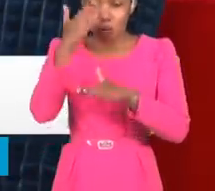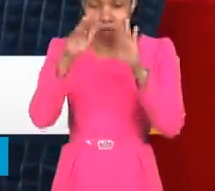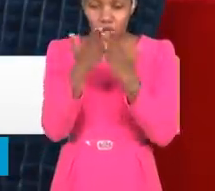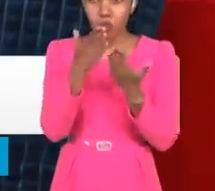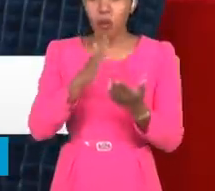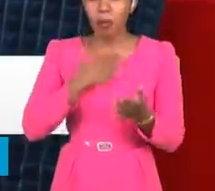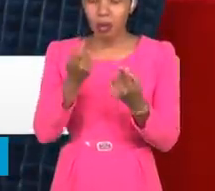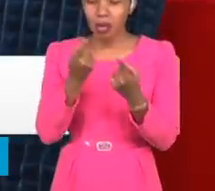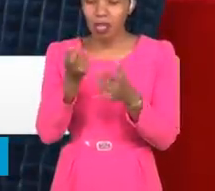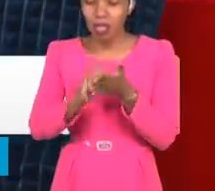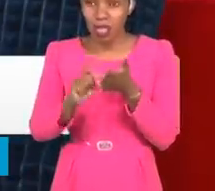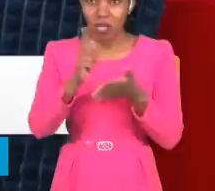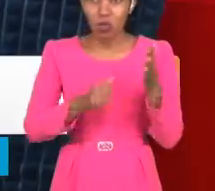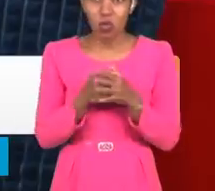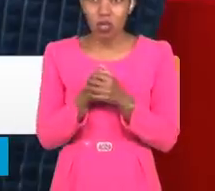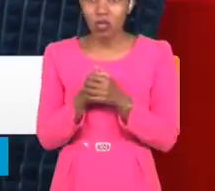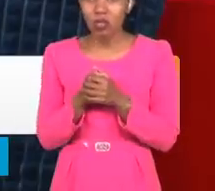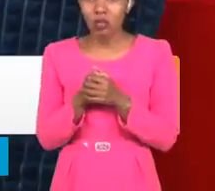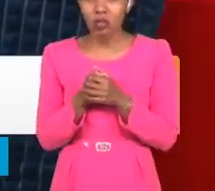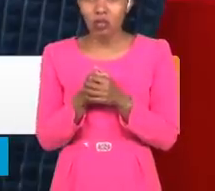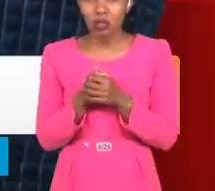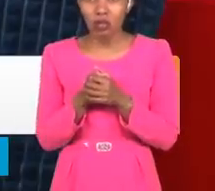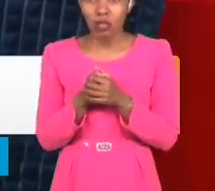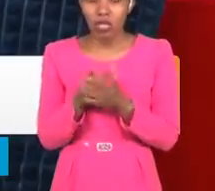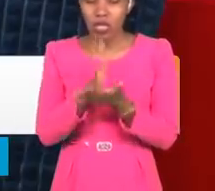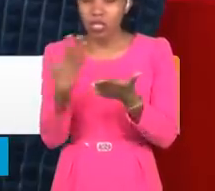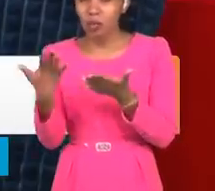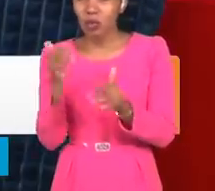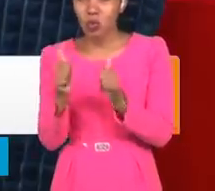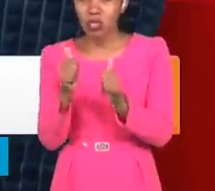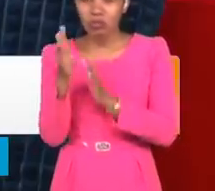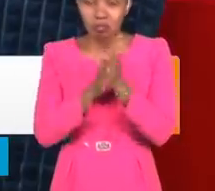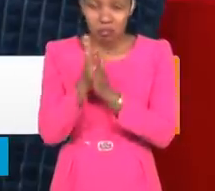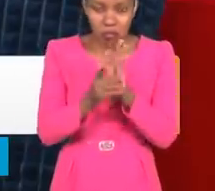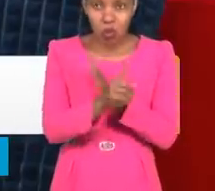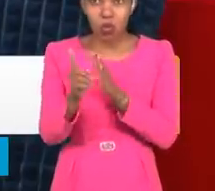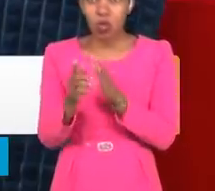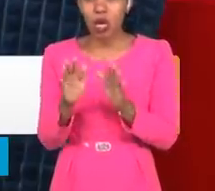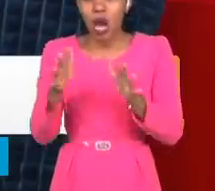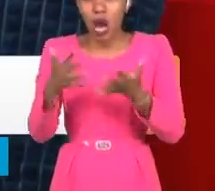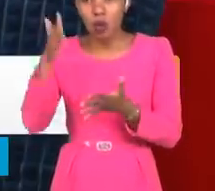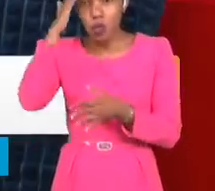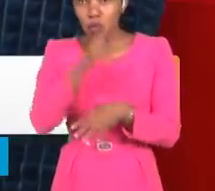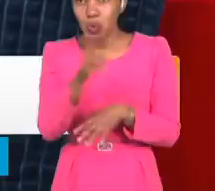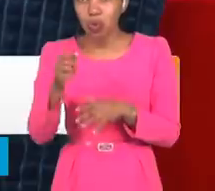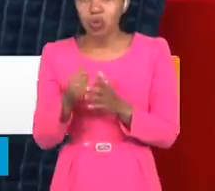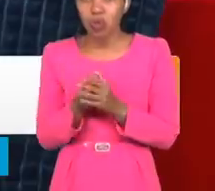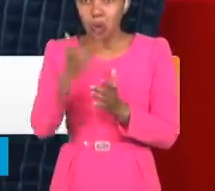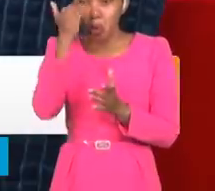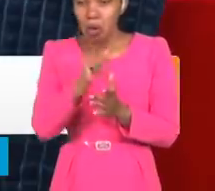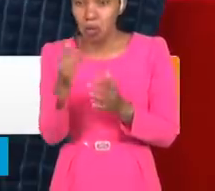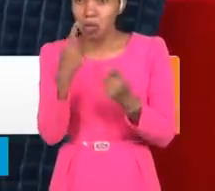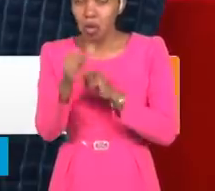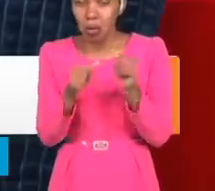they write, are concerts which might interest you. Yeah. How did they know? Mm-hmm. Why are they not telling me football matches which